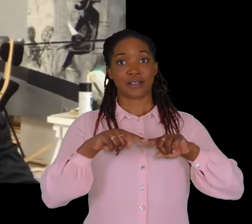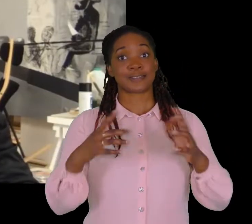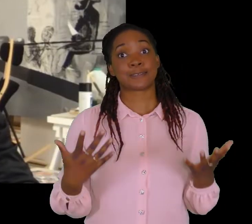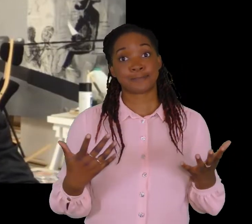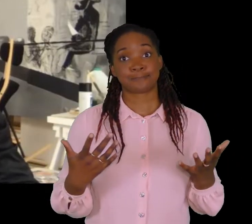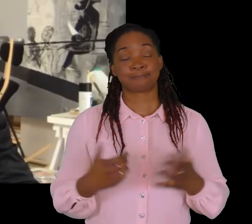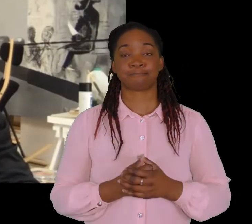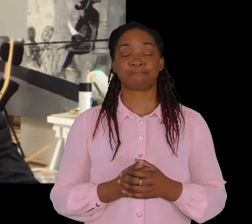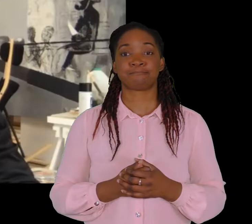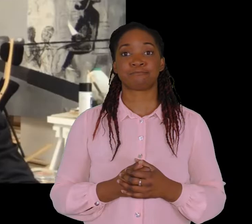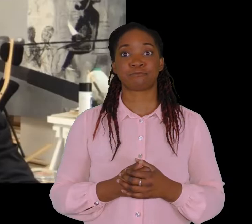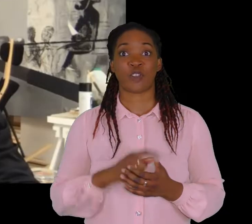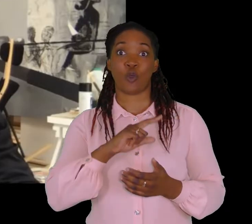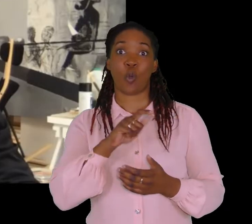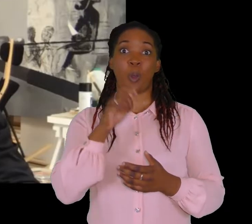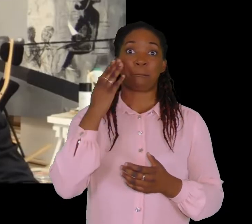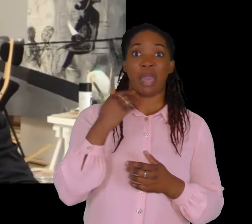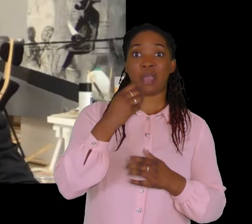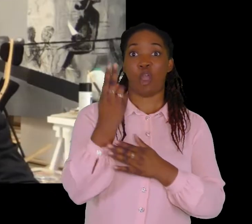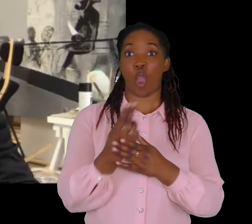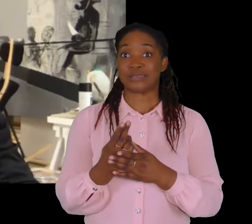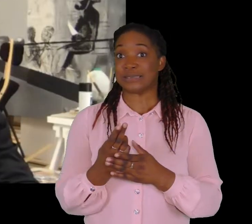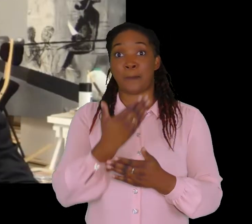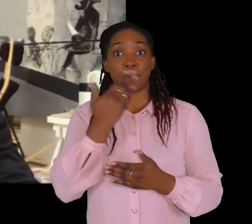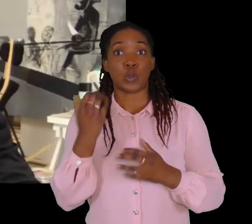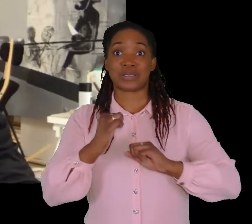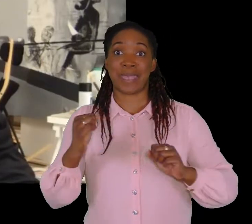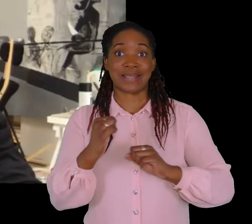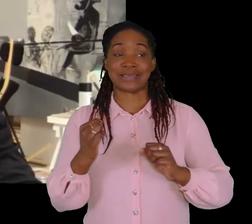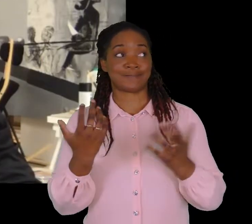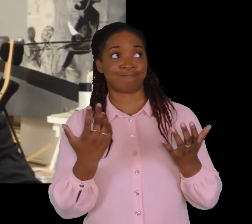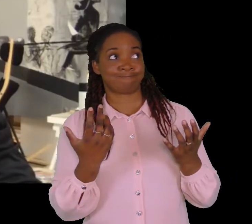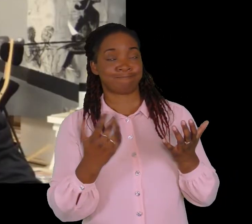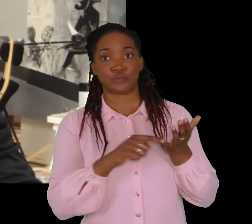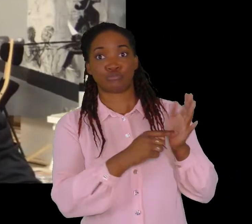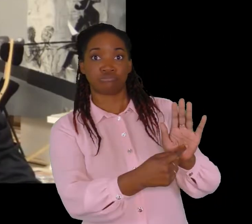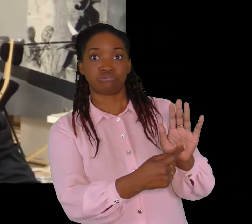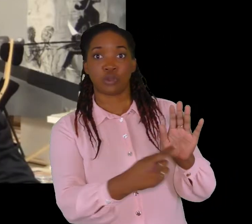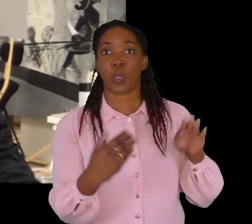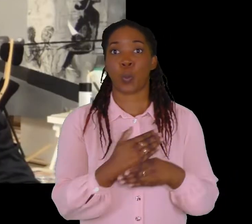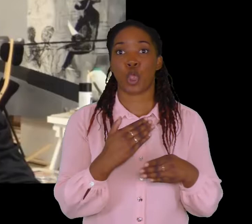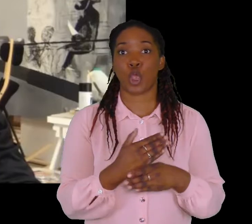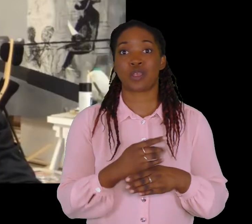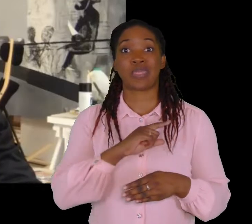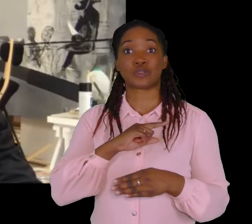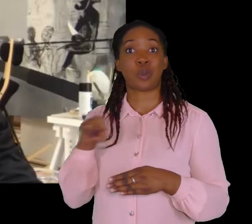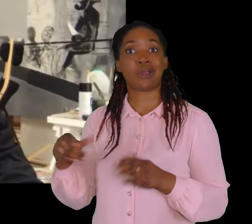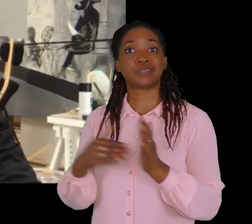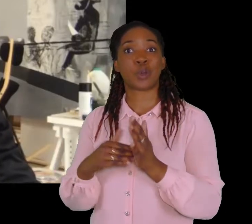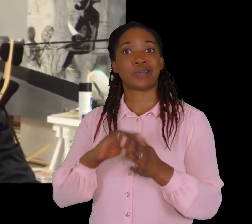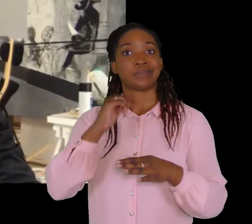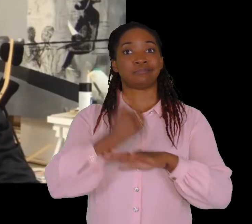was abound at that time for Black artists who didn't have a space to display their work. So 198 had